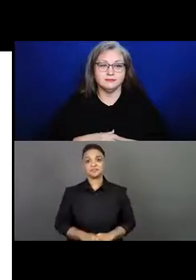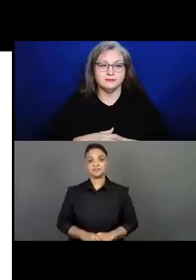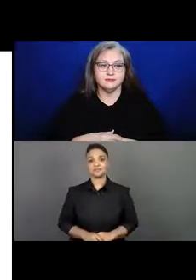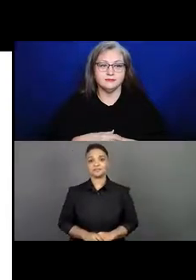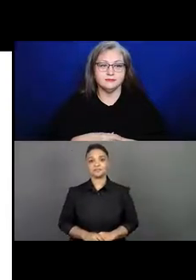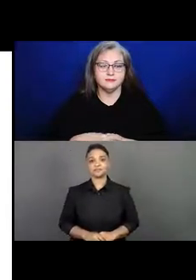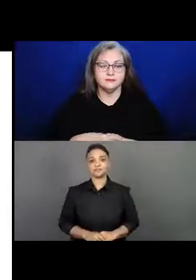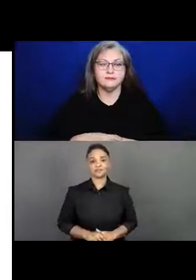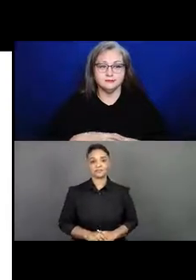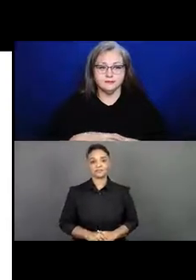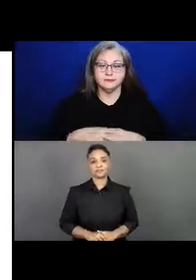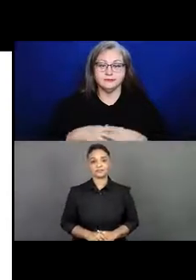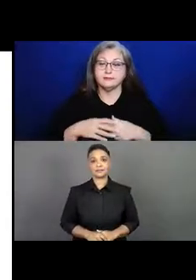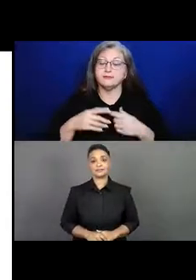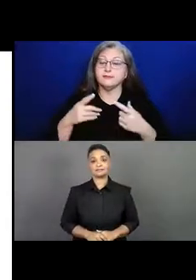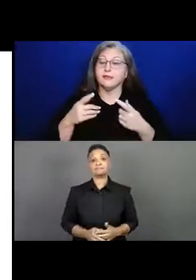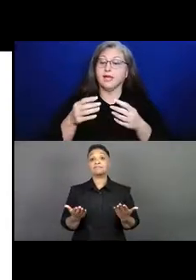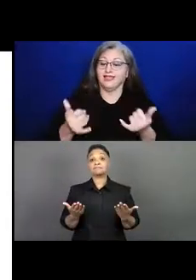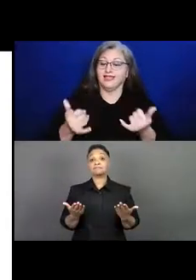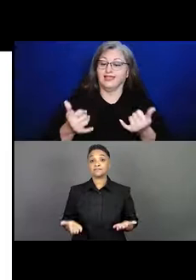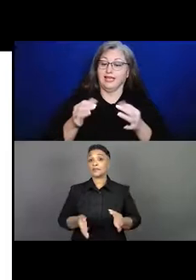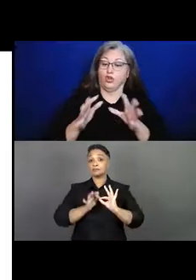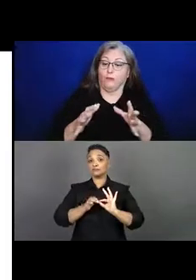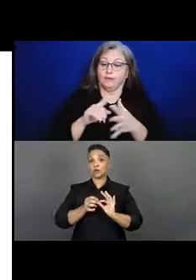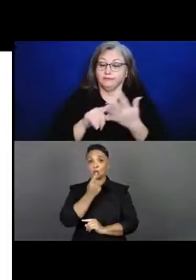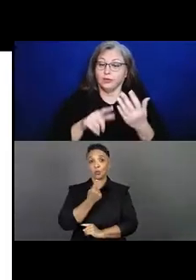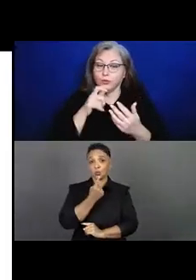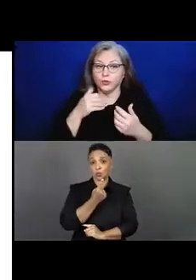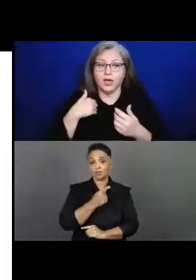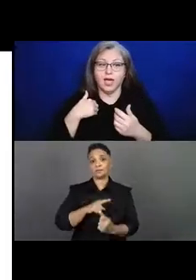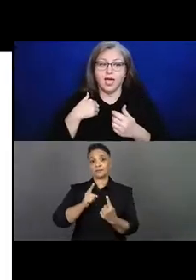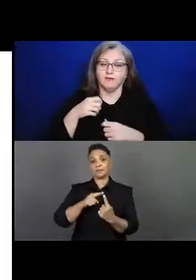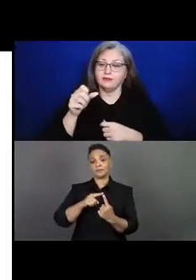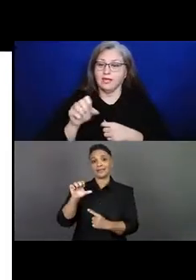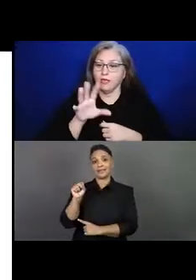The event sign language interpreters, we have South African Sign Language Interpreter,